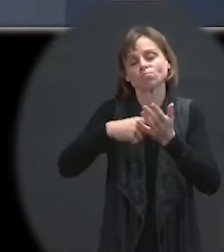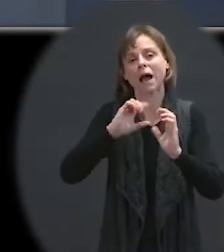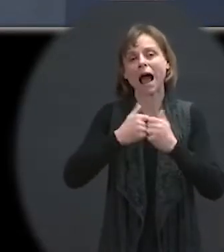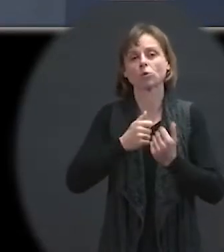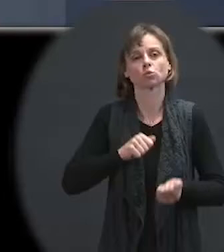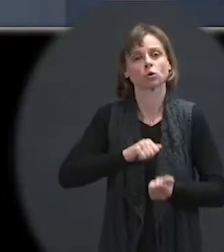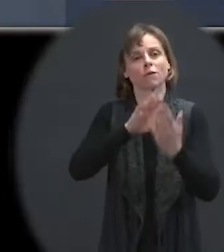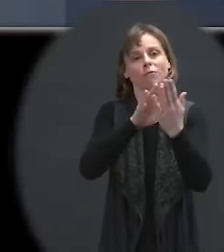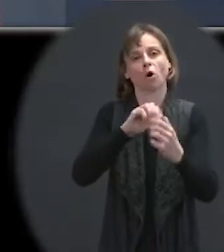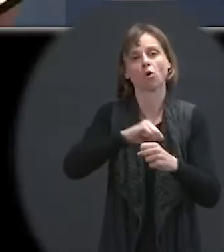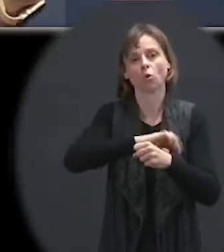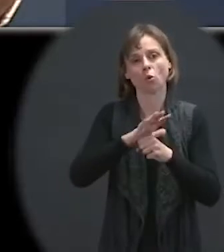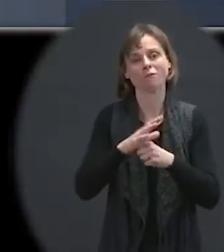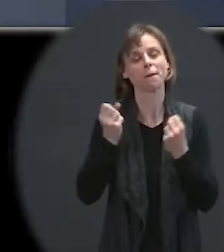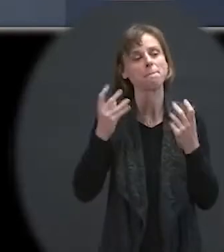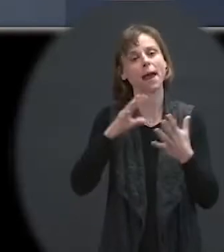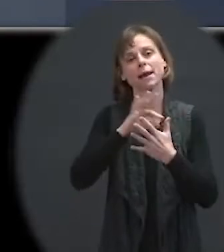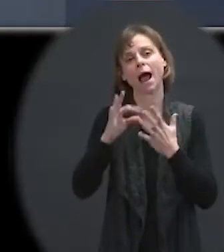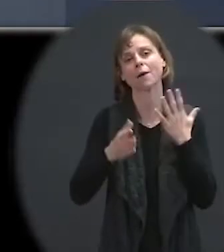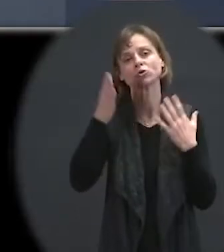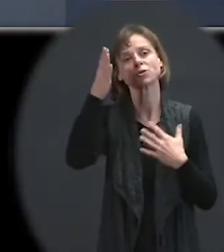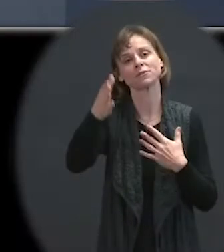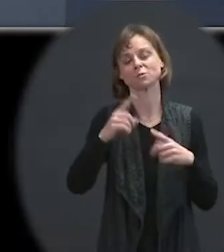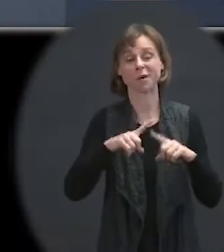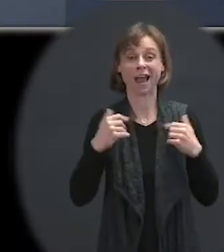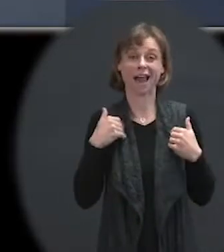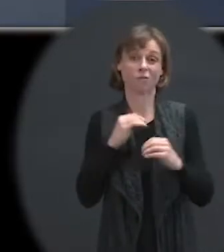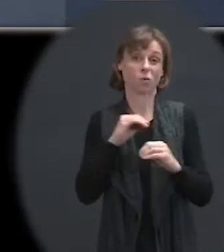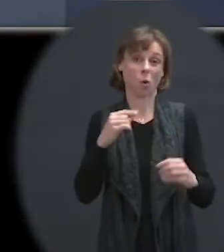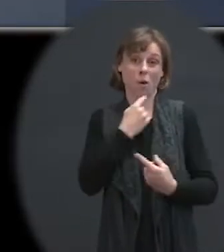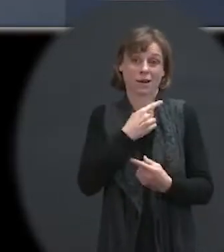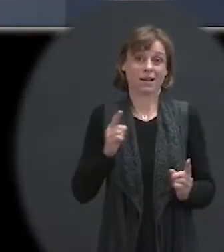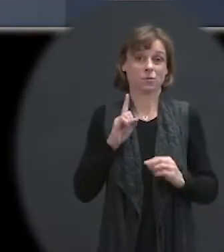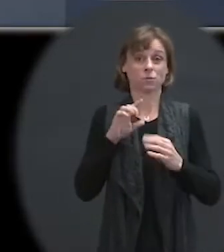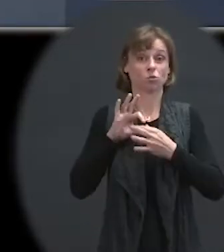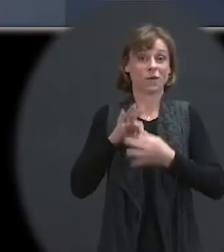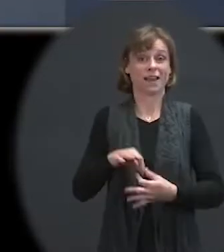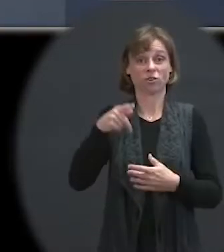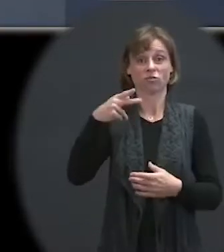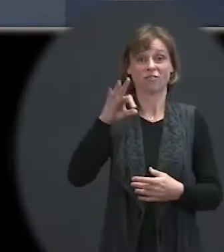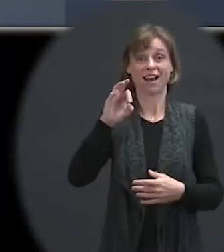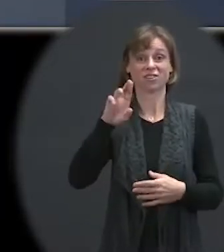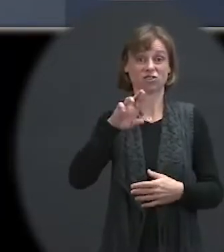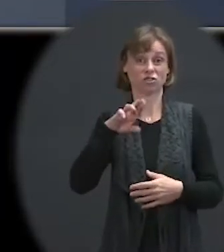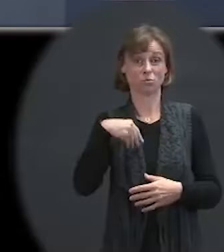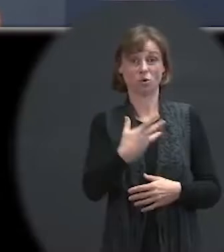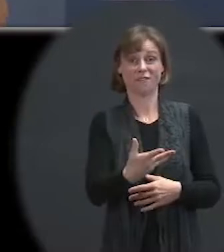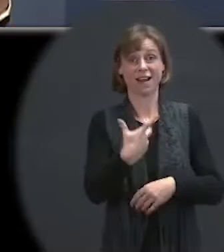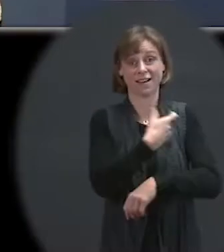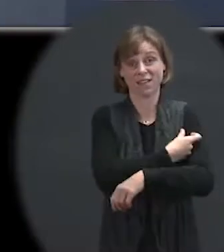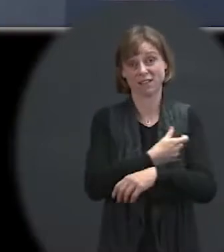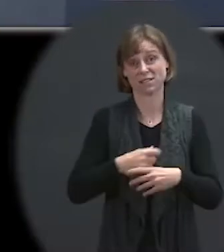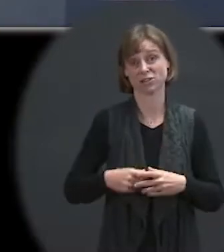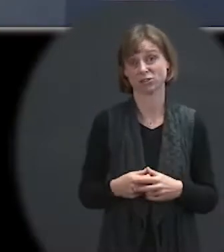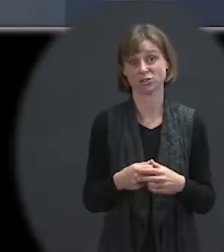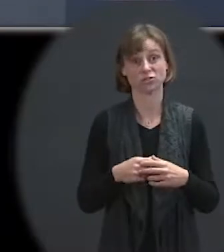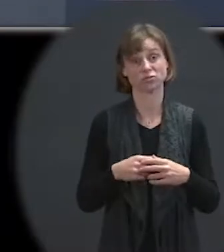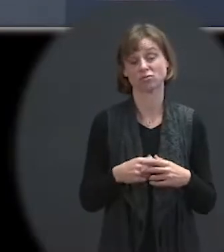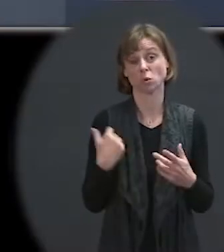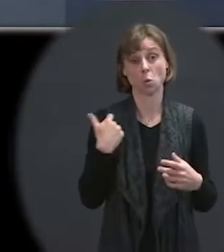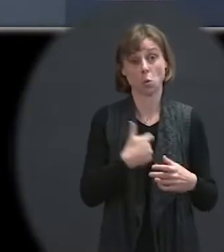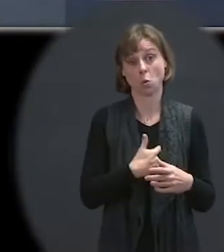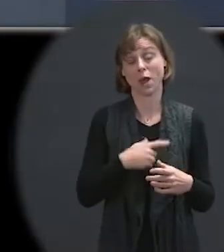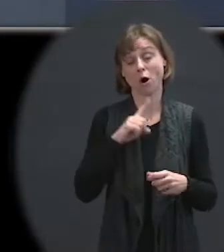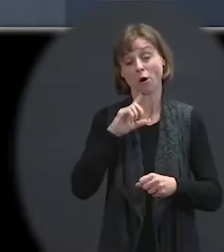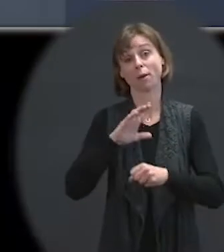the road, but I don't have anything to update you on about Pfizer providing vaccinations, other than we remain committed to